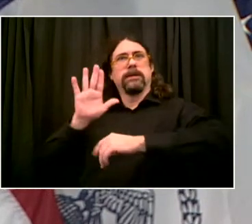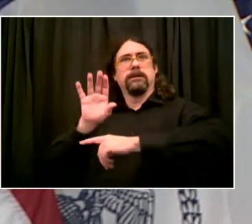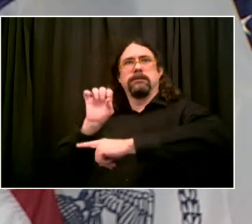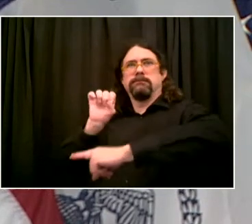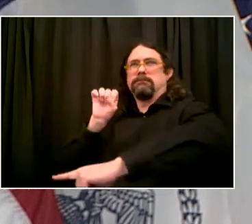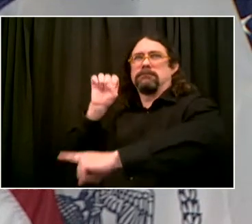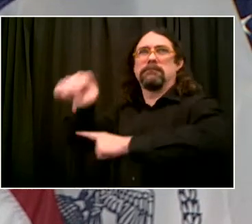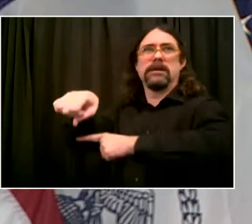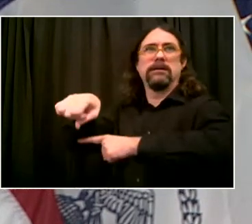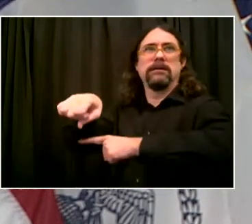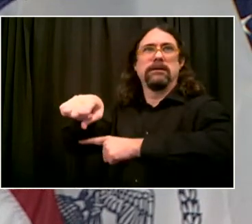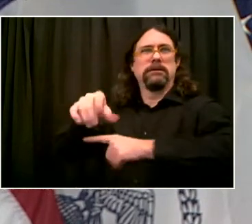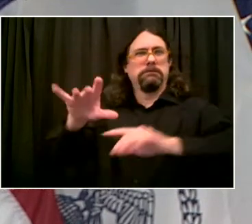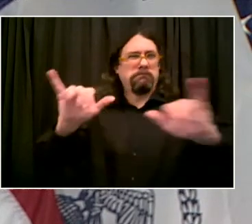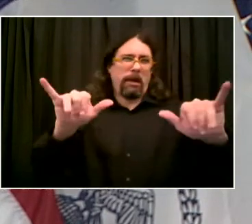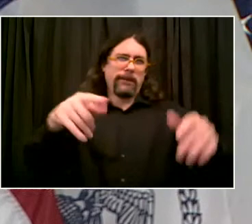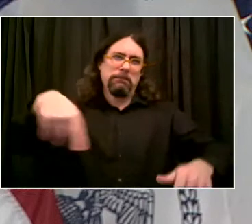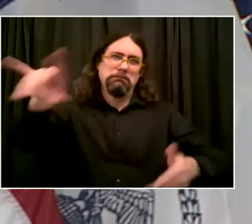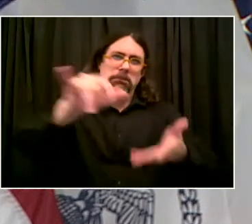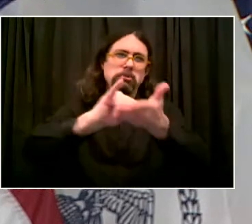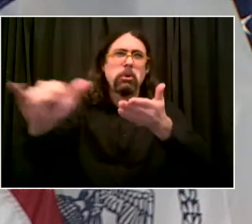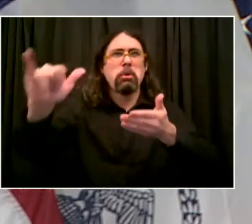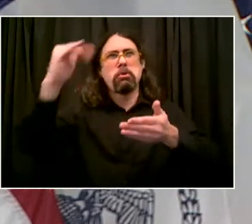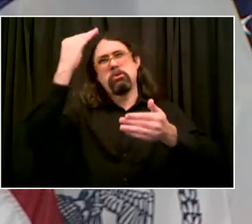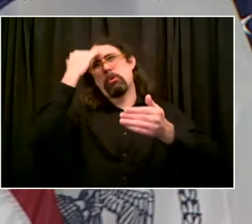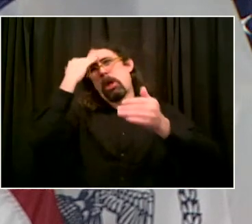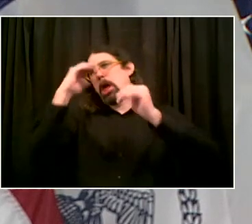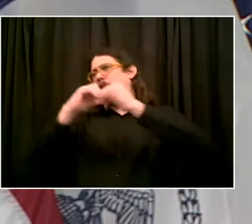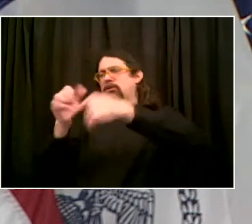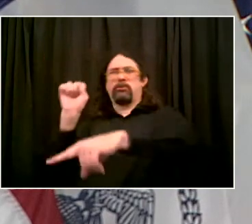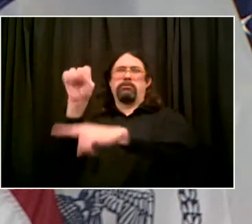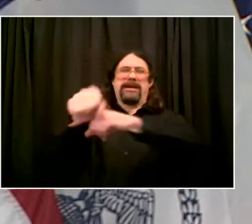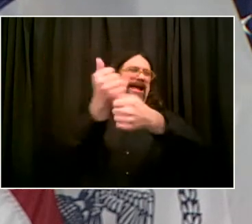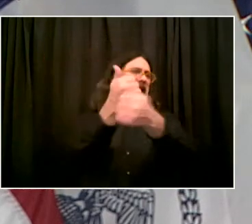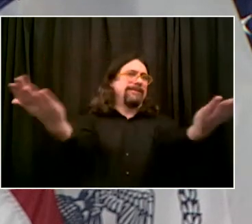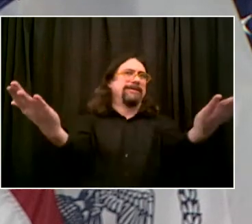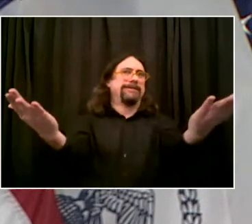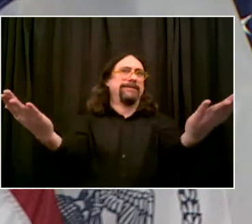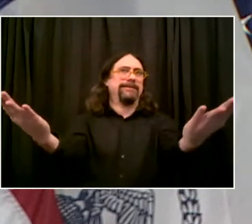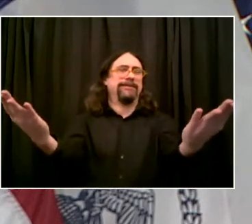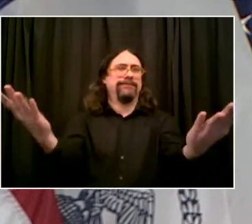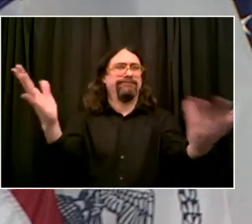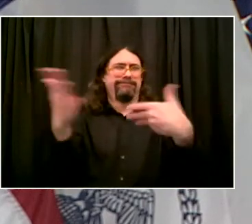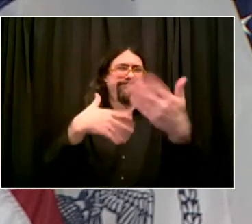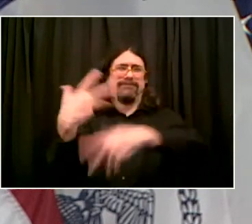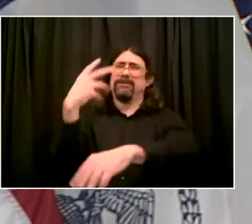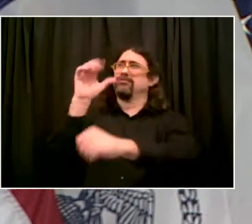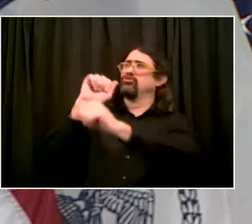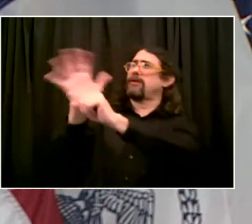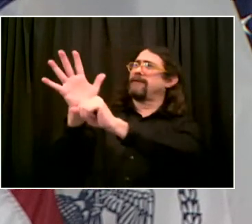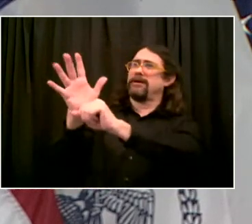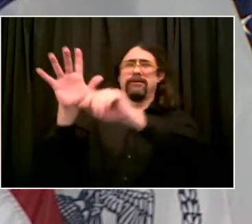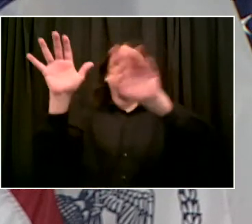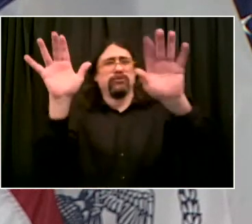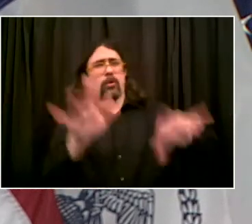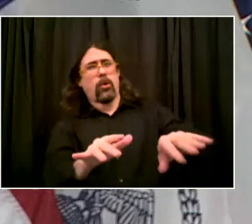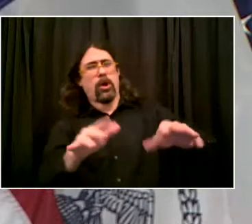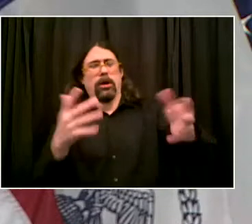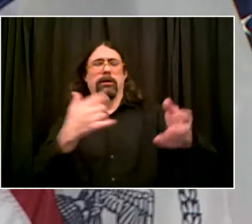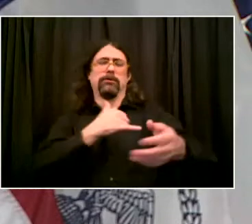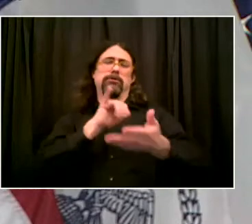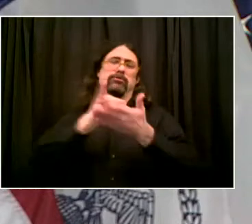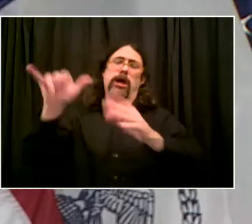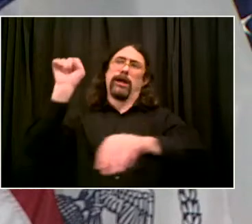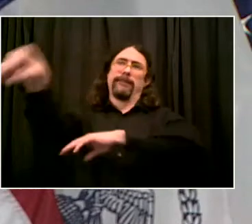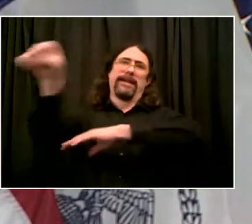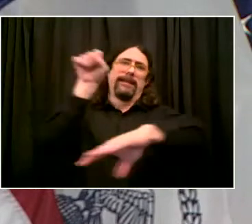we'll turn to our colleagues in the media. And please let me know the name and outlet of each journalist. We'll